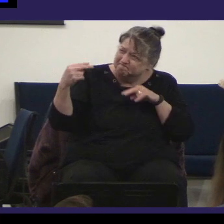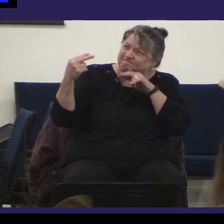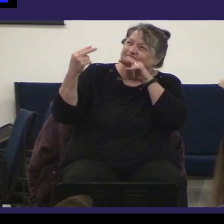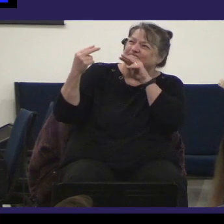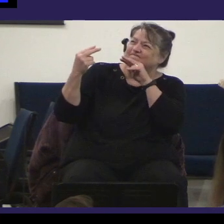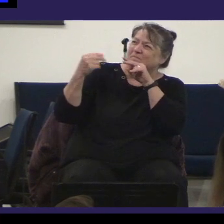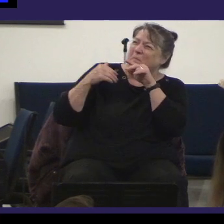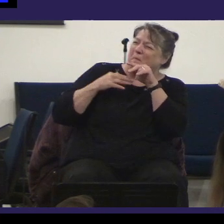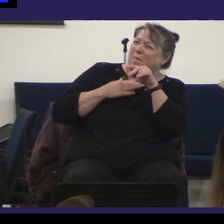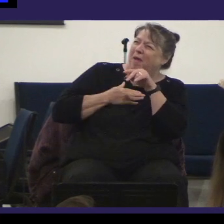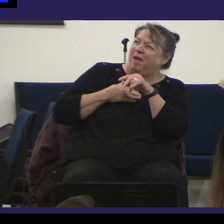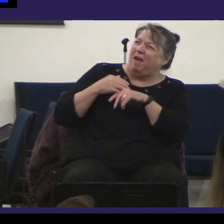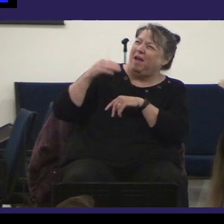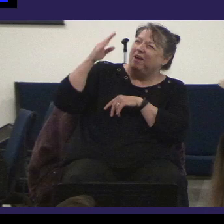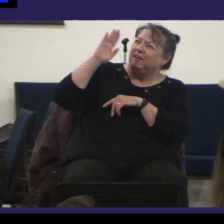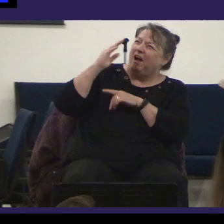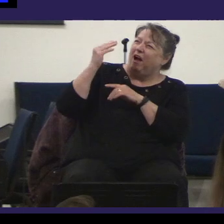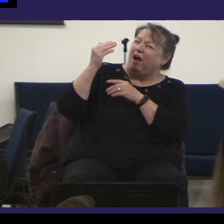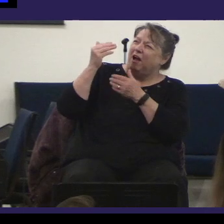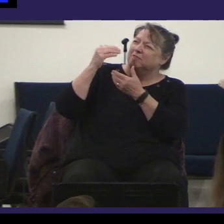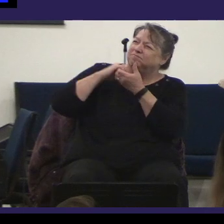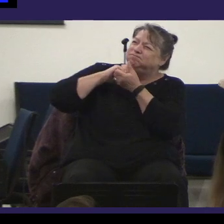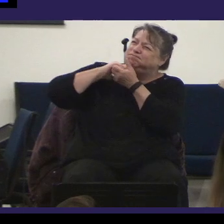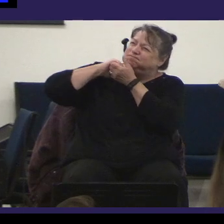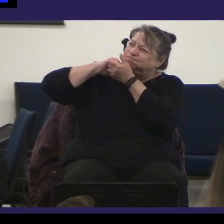me and my God.